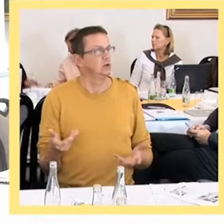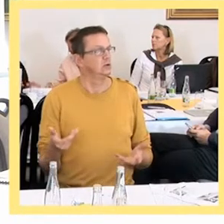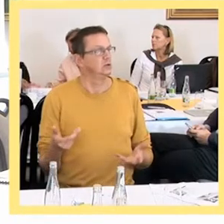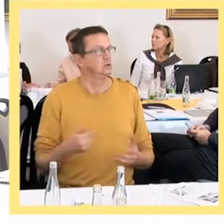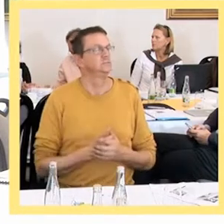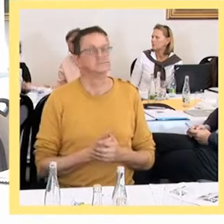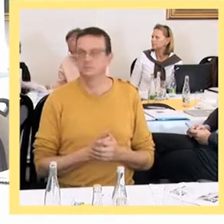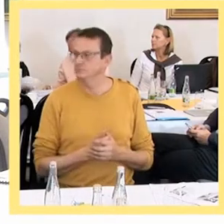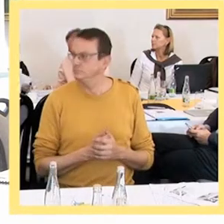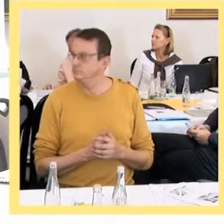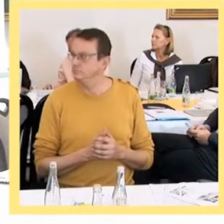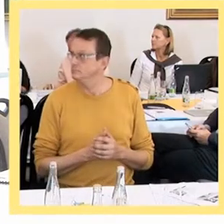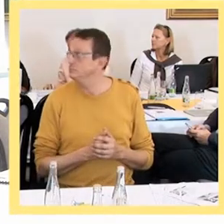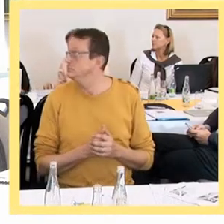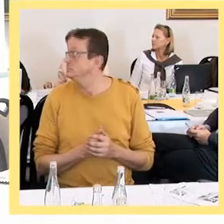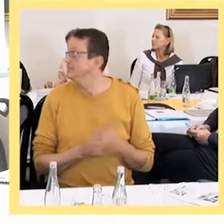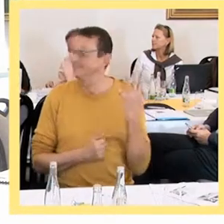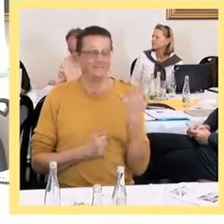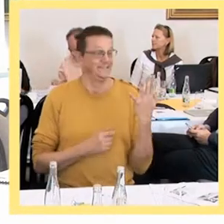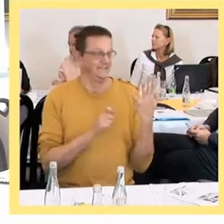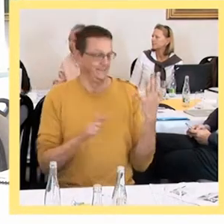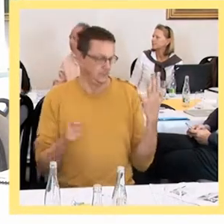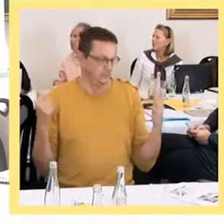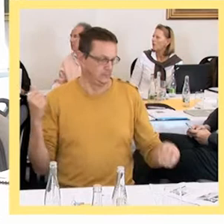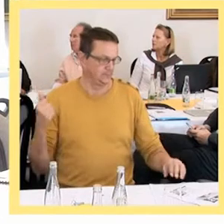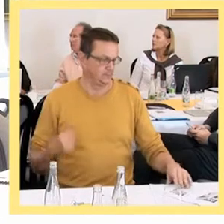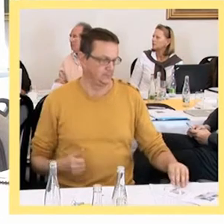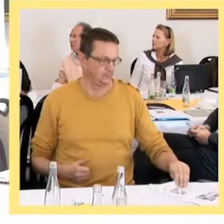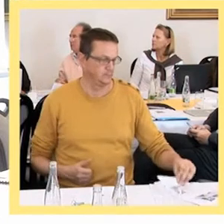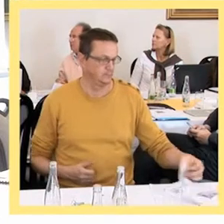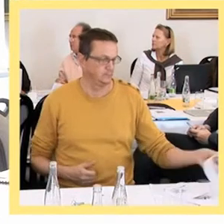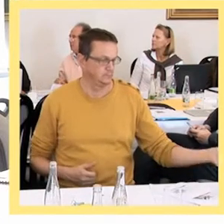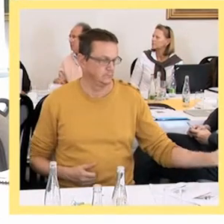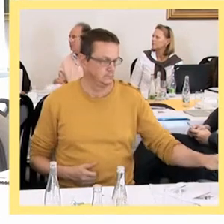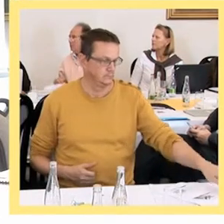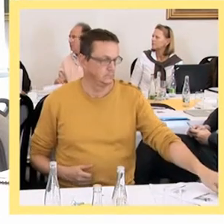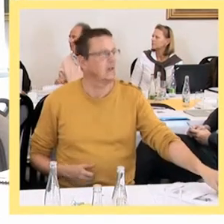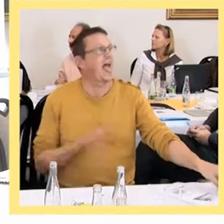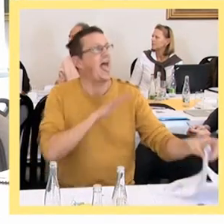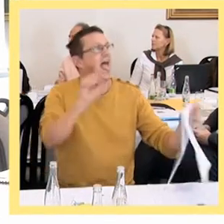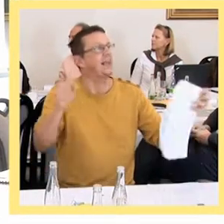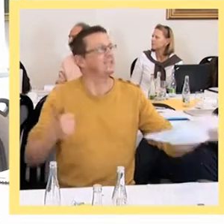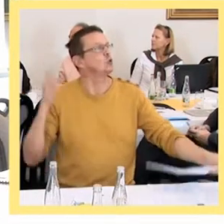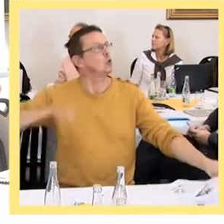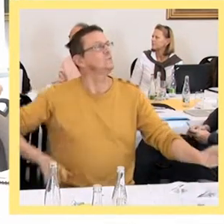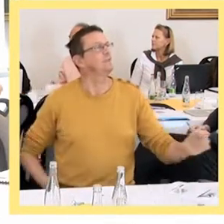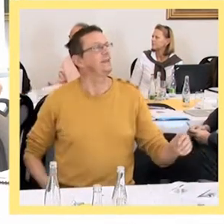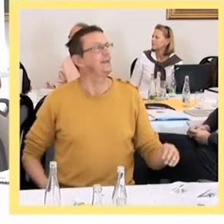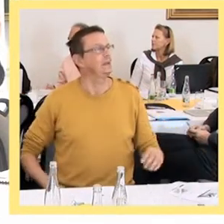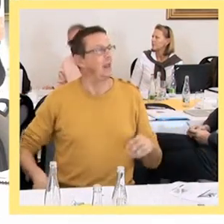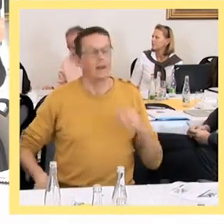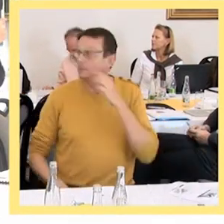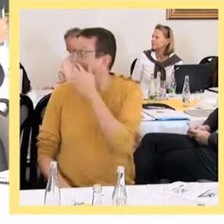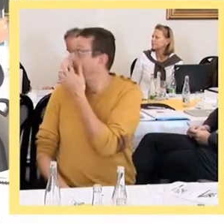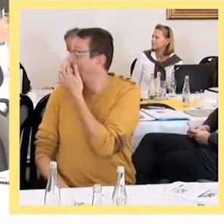individuals. These 4 people in this picture here have all got lower limb prosthetic limbs,